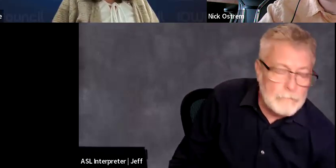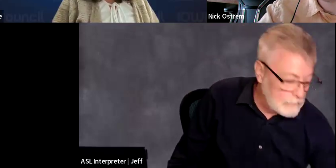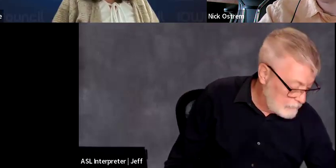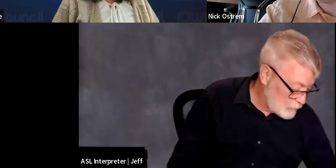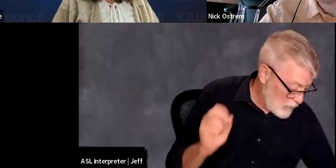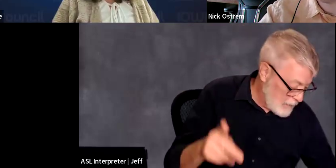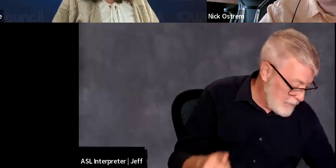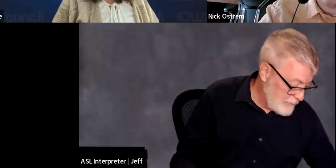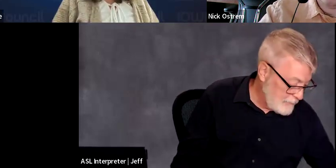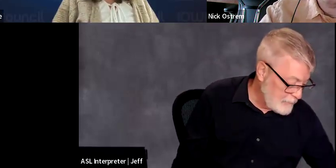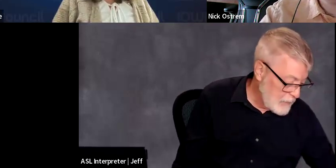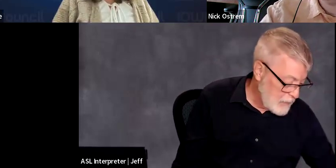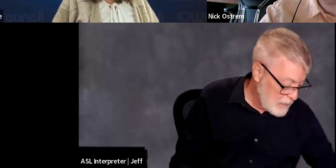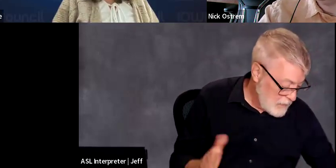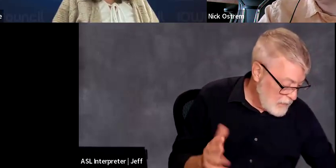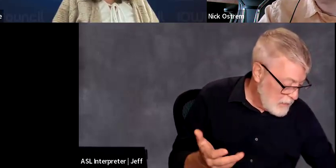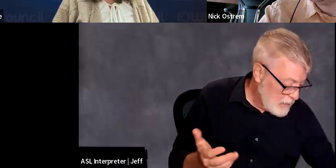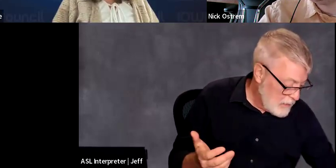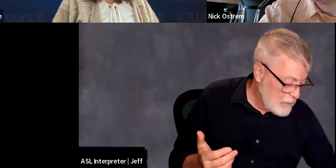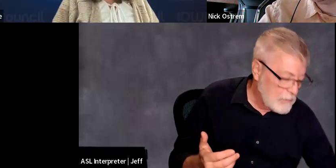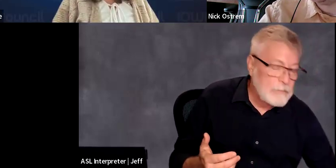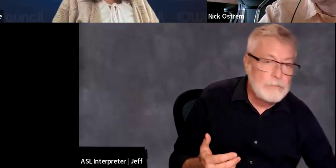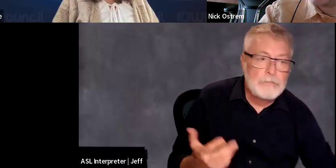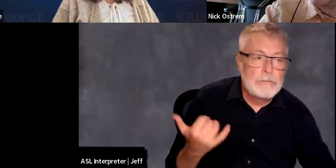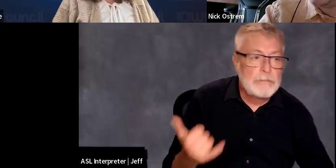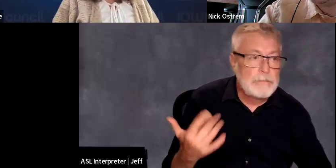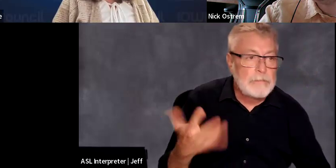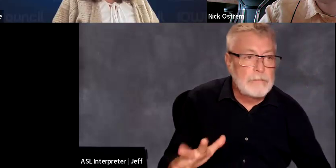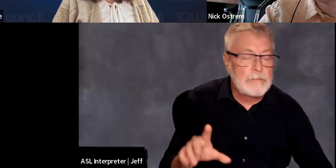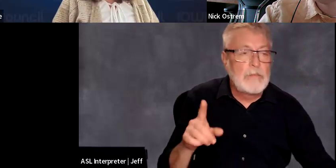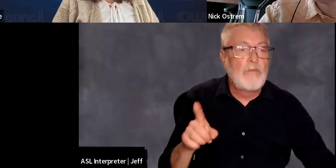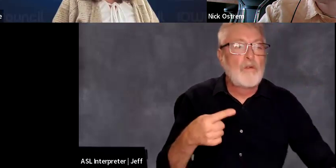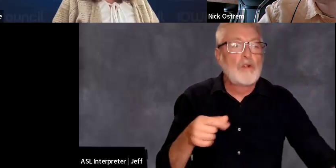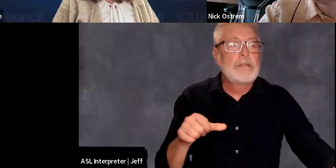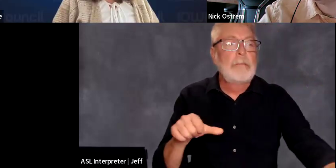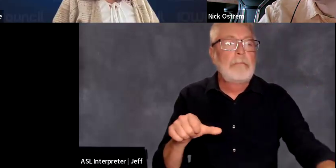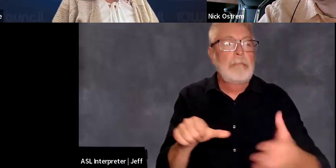Okay. Okay. So now that we're done with the first page,